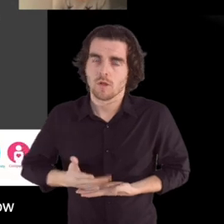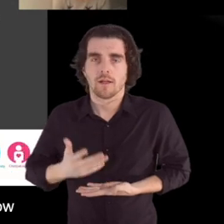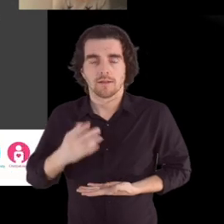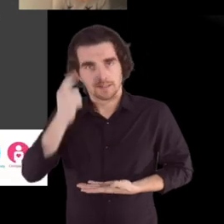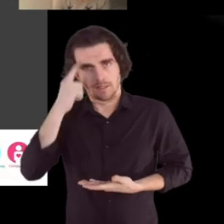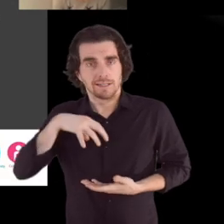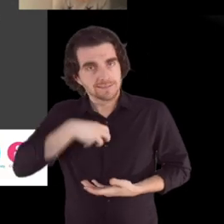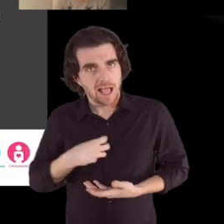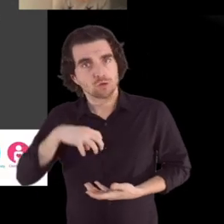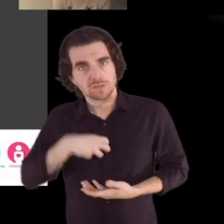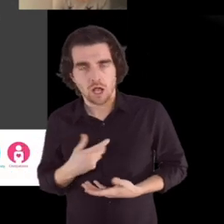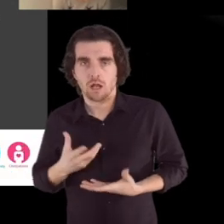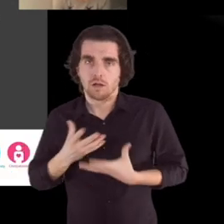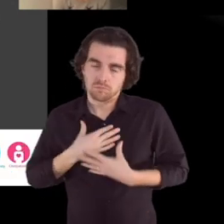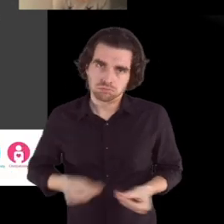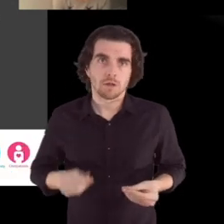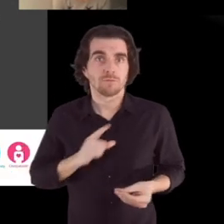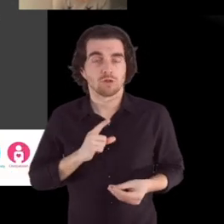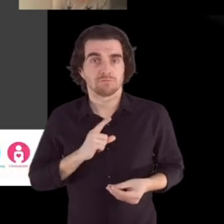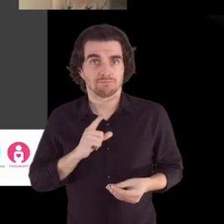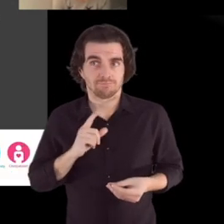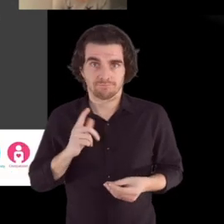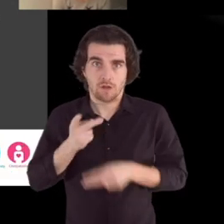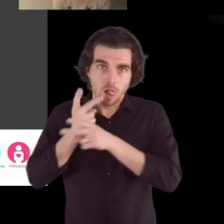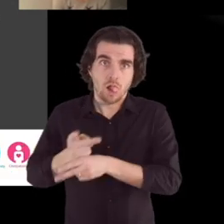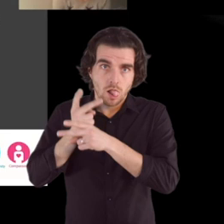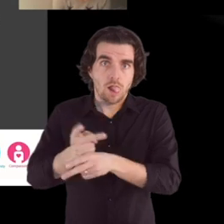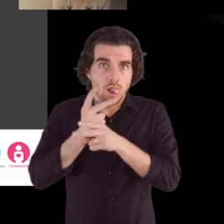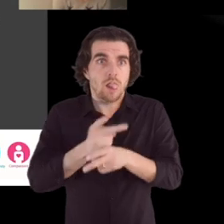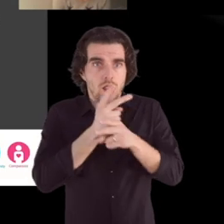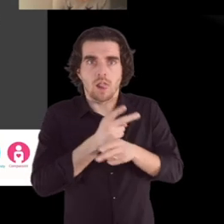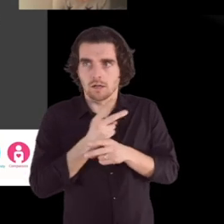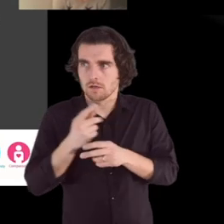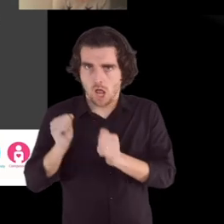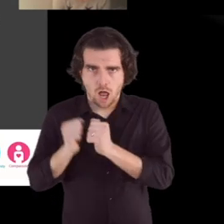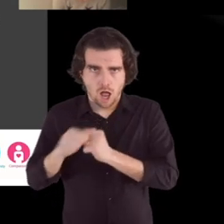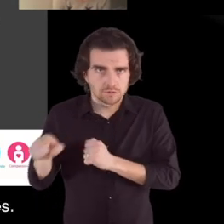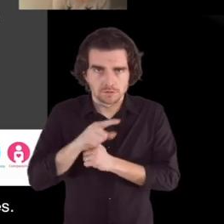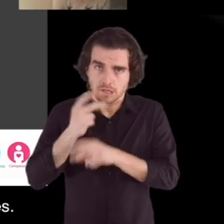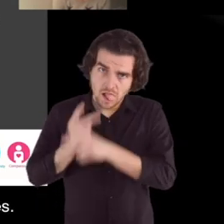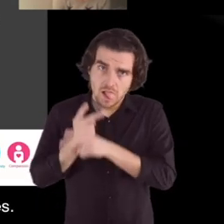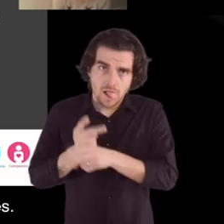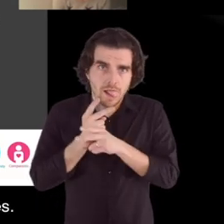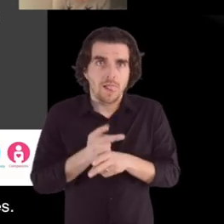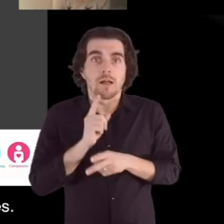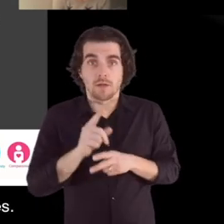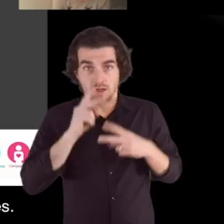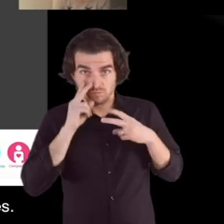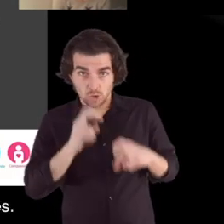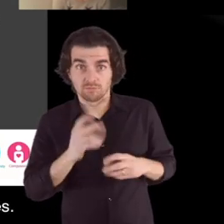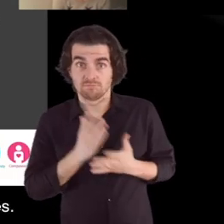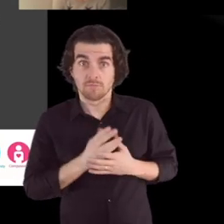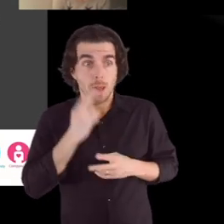it's a term thrown around, but that idea of that tiredness, that exhaustion associated with long-term caring for people going through difficult